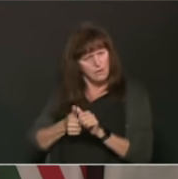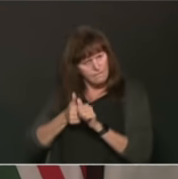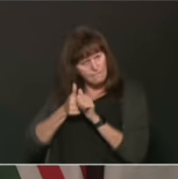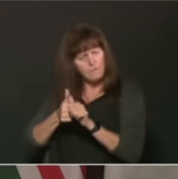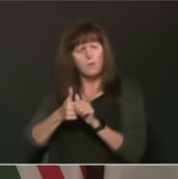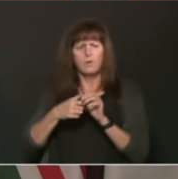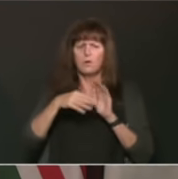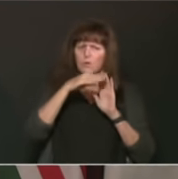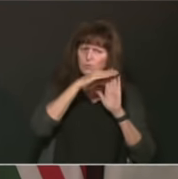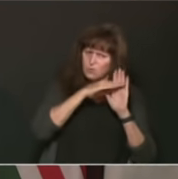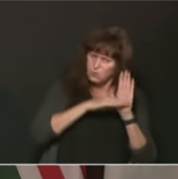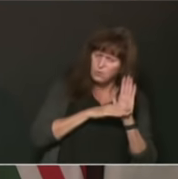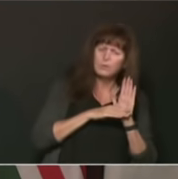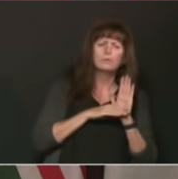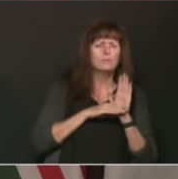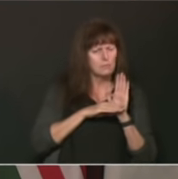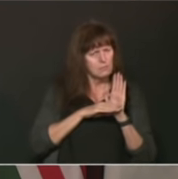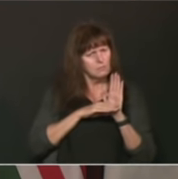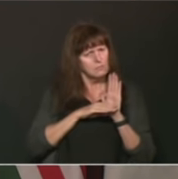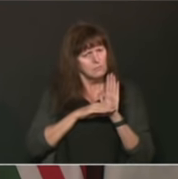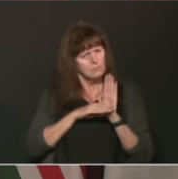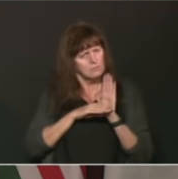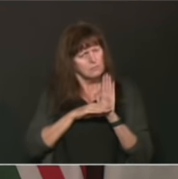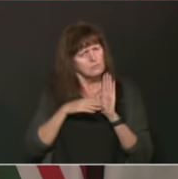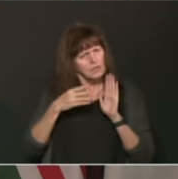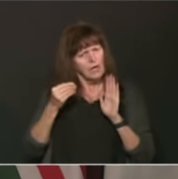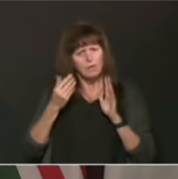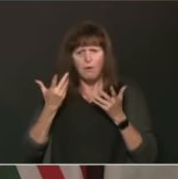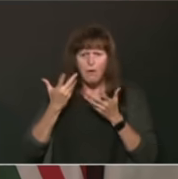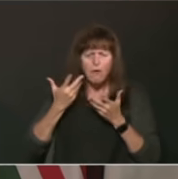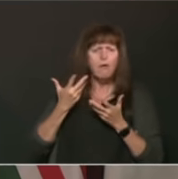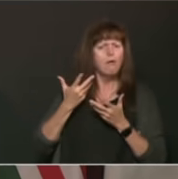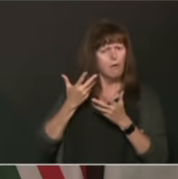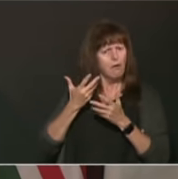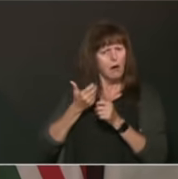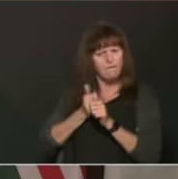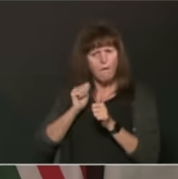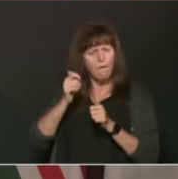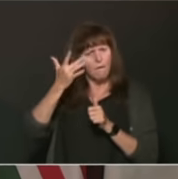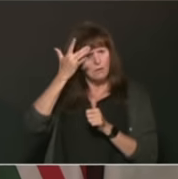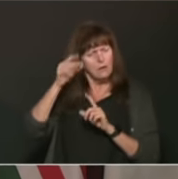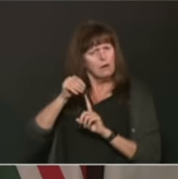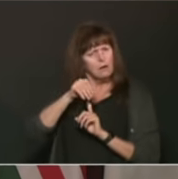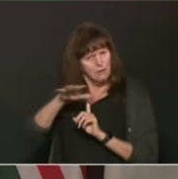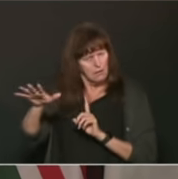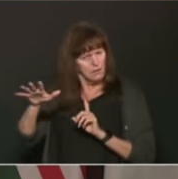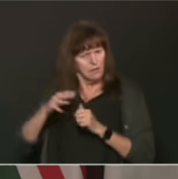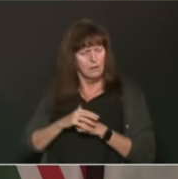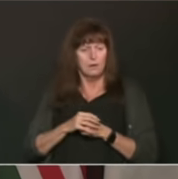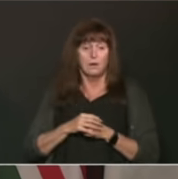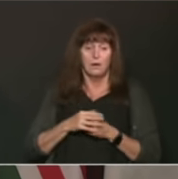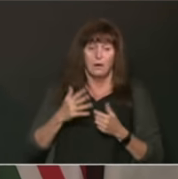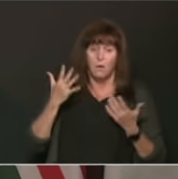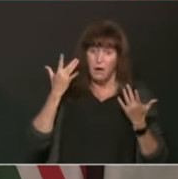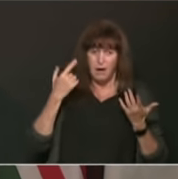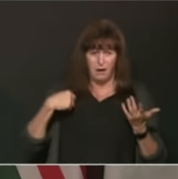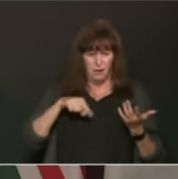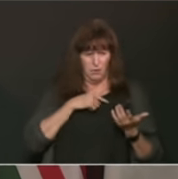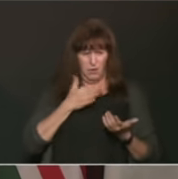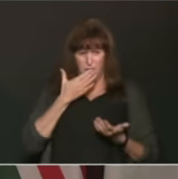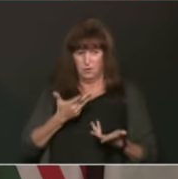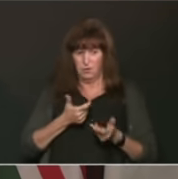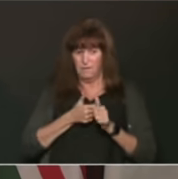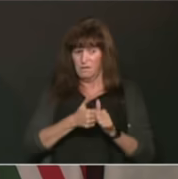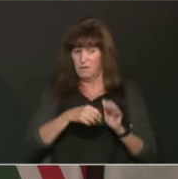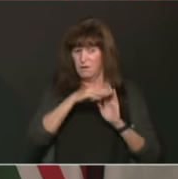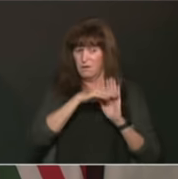further transmission over this long weekend because we've been good at applying these basic principles, and we've